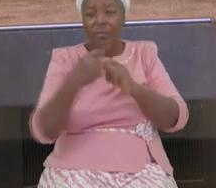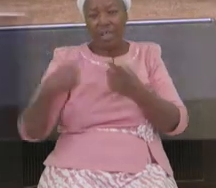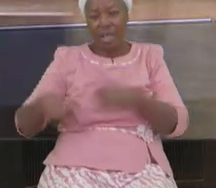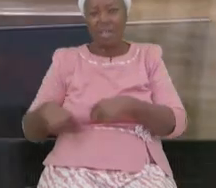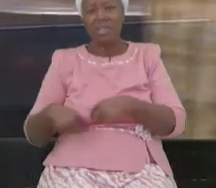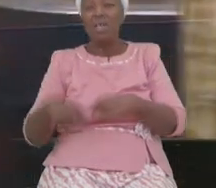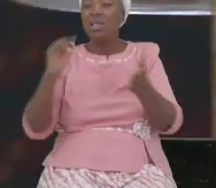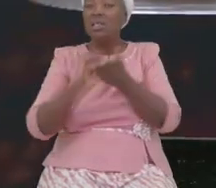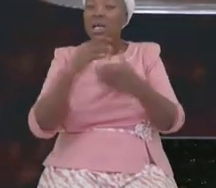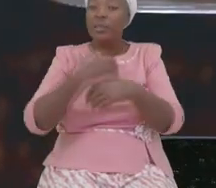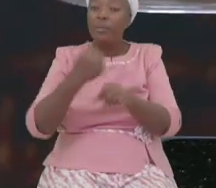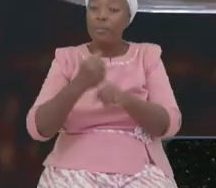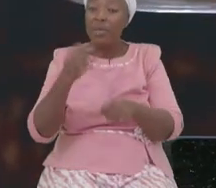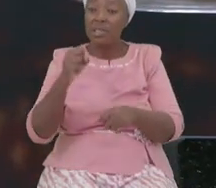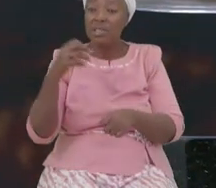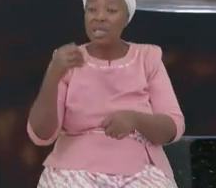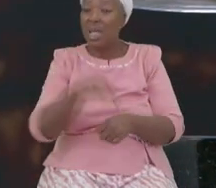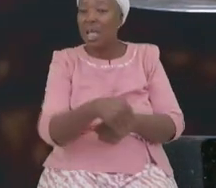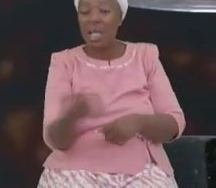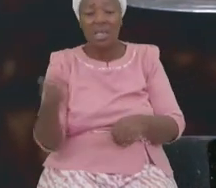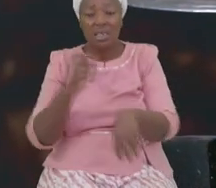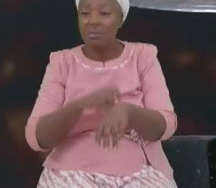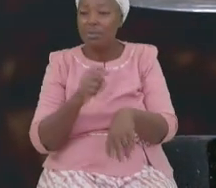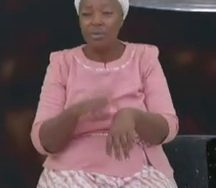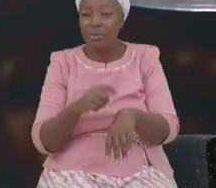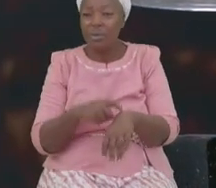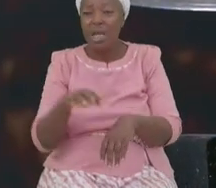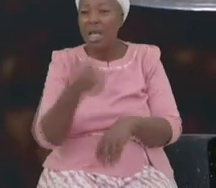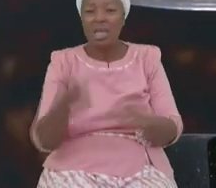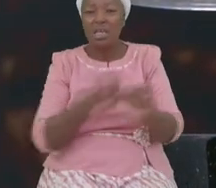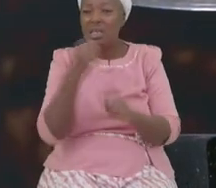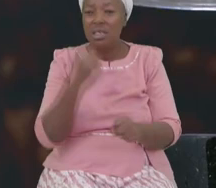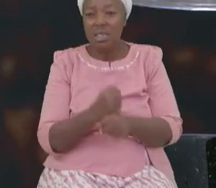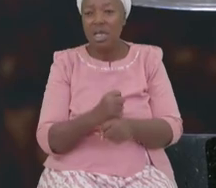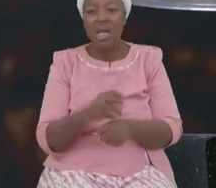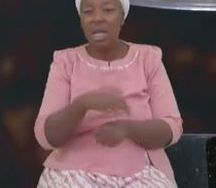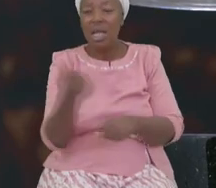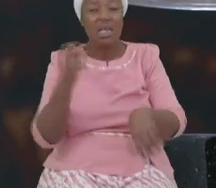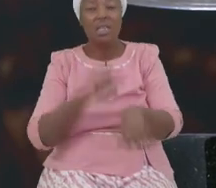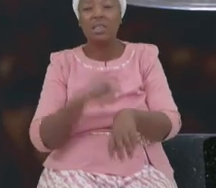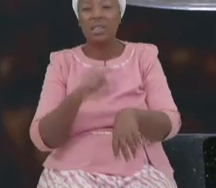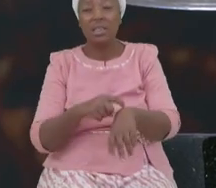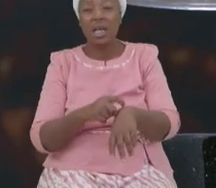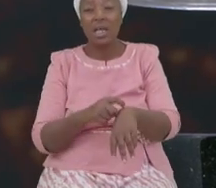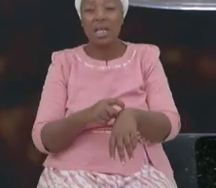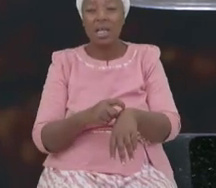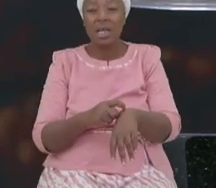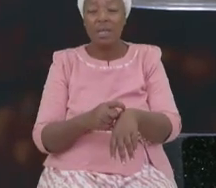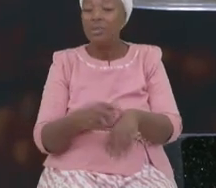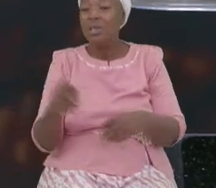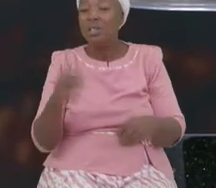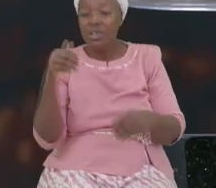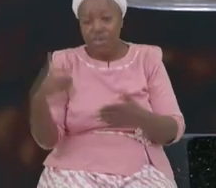heart that makes any period, any year, any time, any period of your